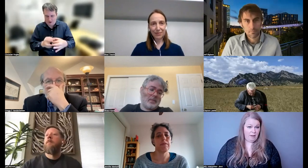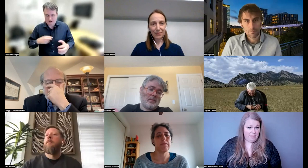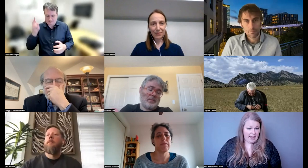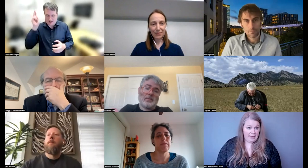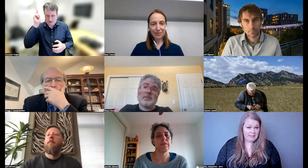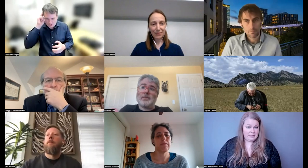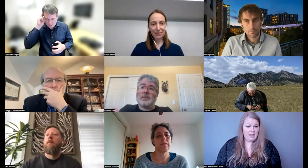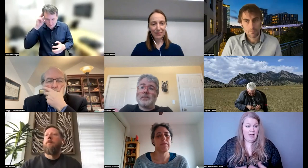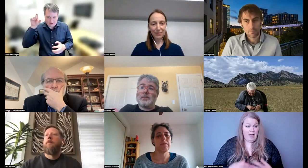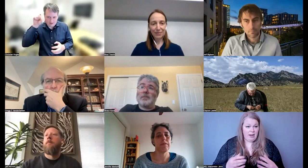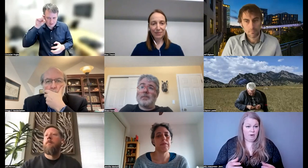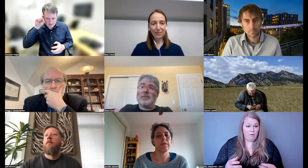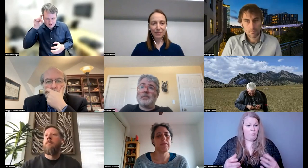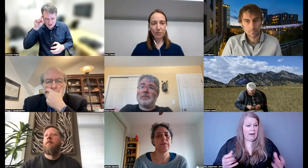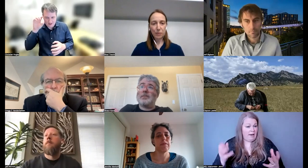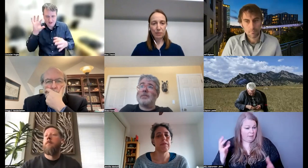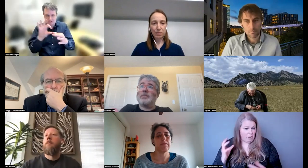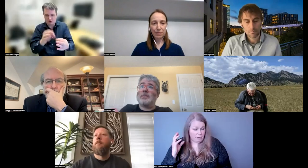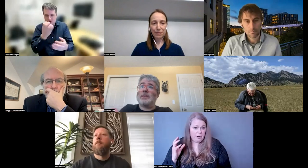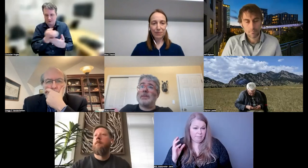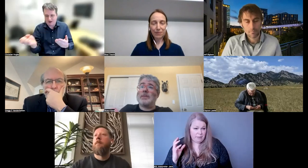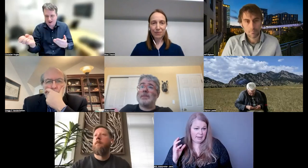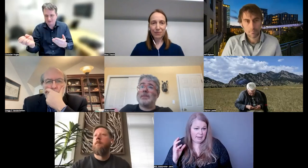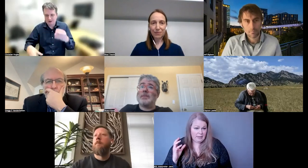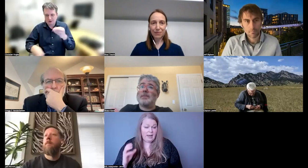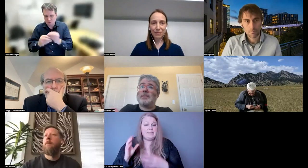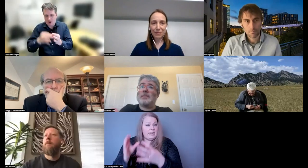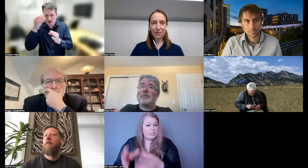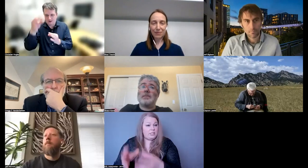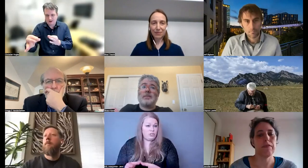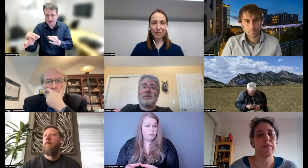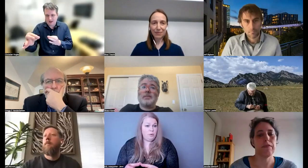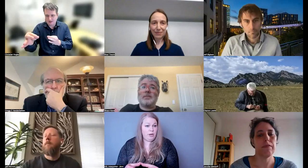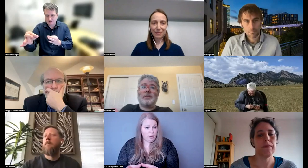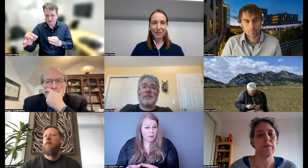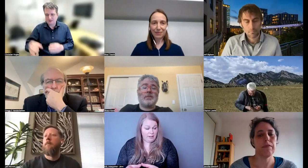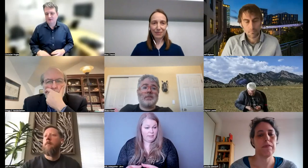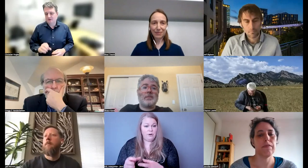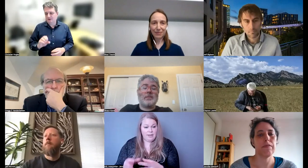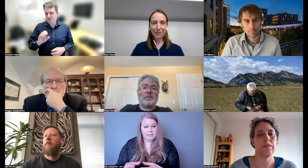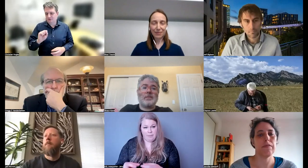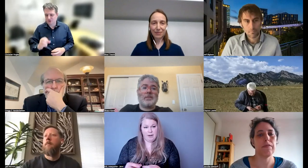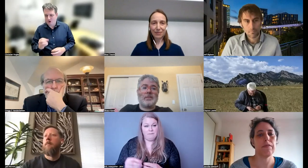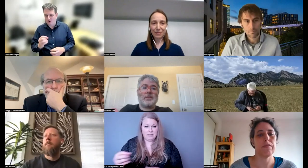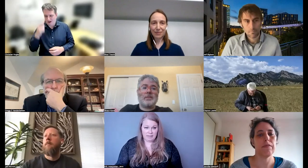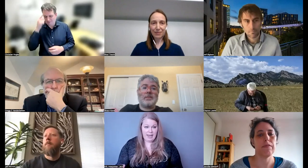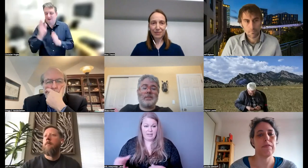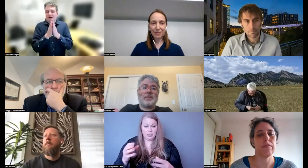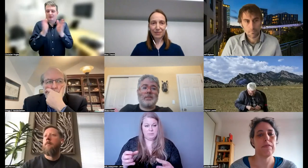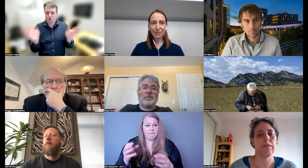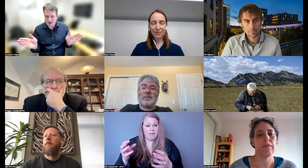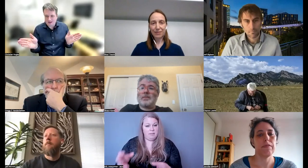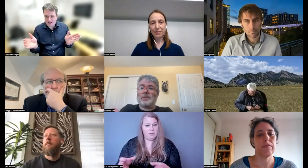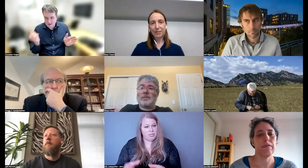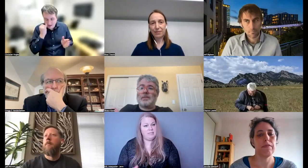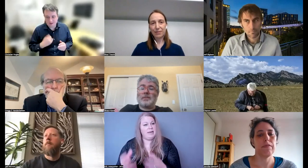Example of that is, when I have my cochlear implant attached to equipment, there is a bit of a delay in